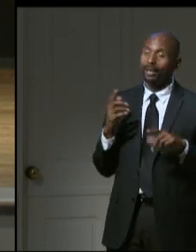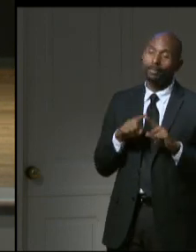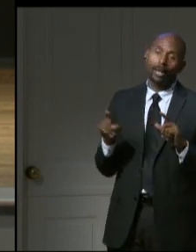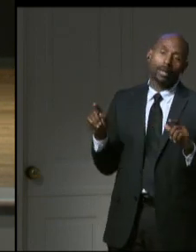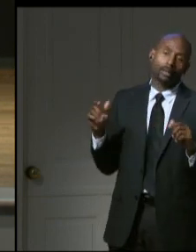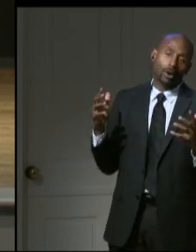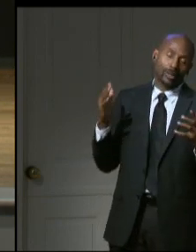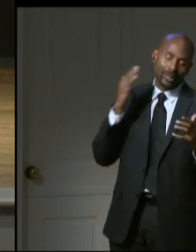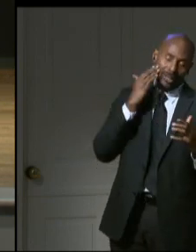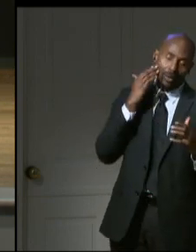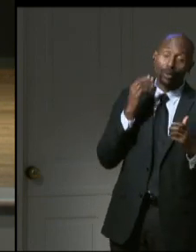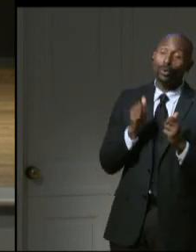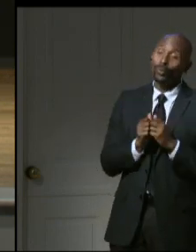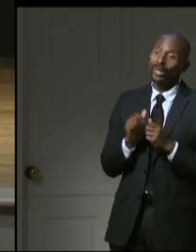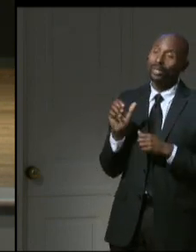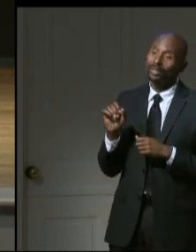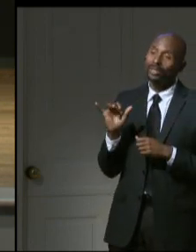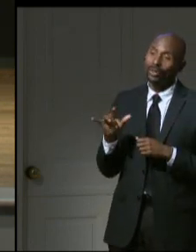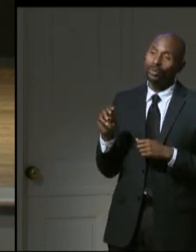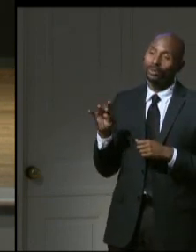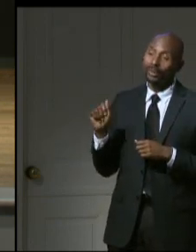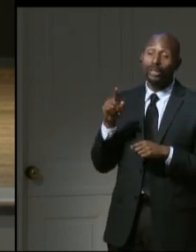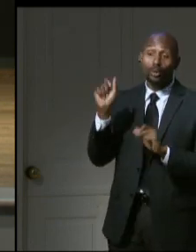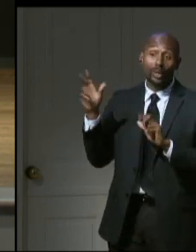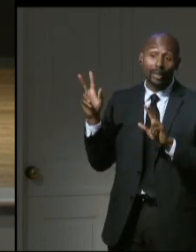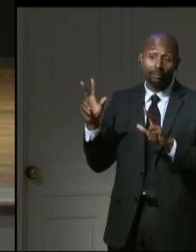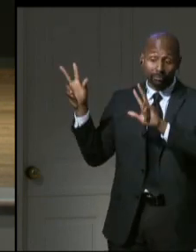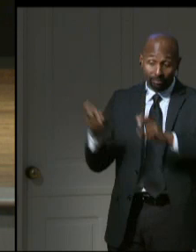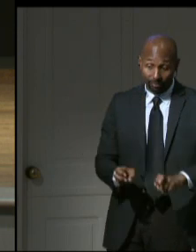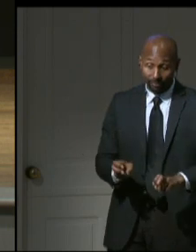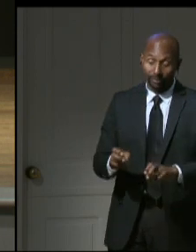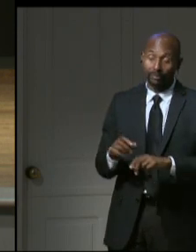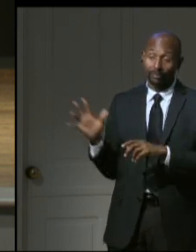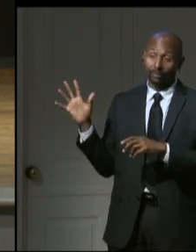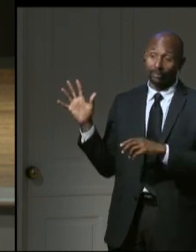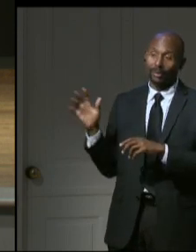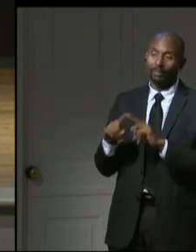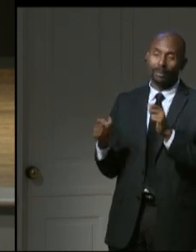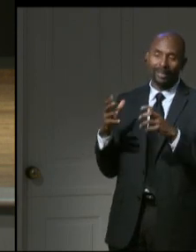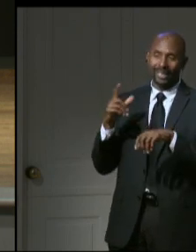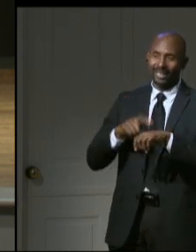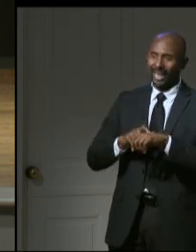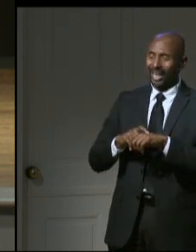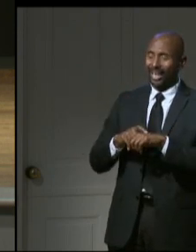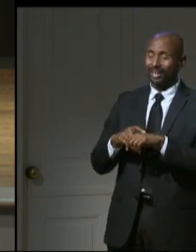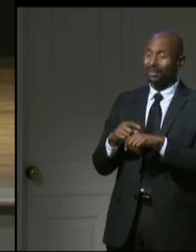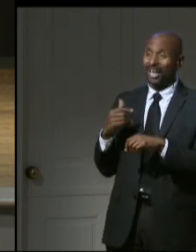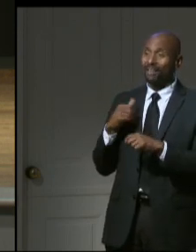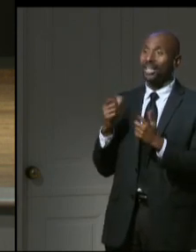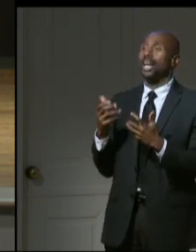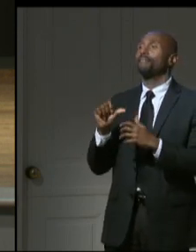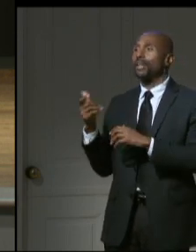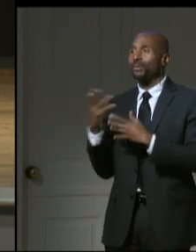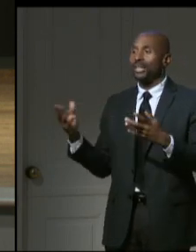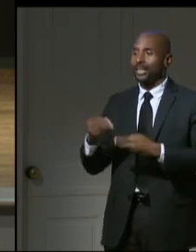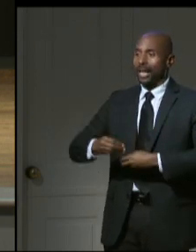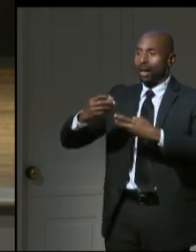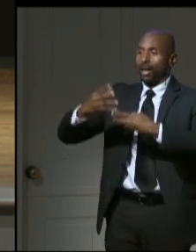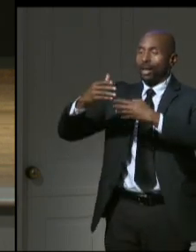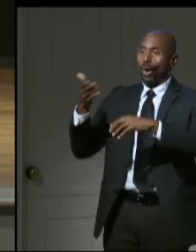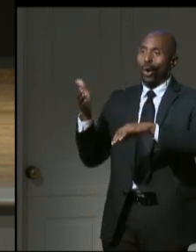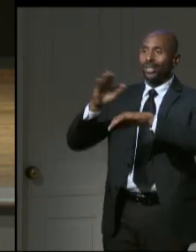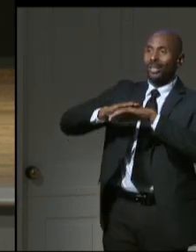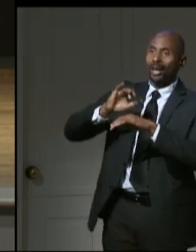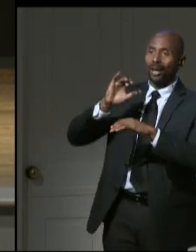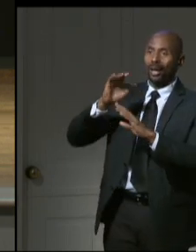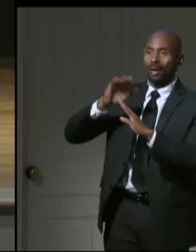social media, yeah, we have a way to take it down, but usually there's tons of other stuff over it by the time you get to it. And so it's about showing that